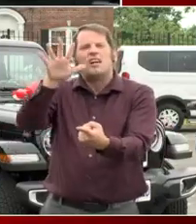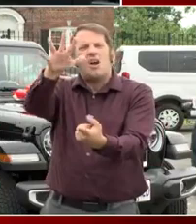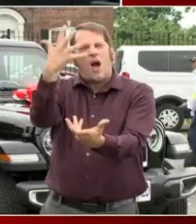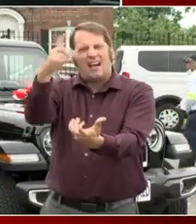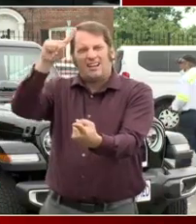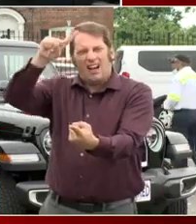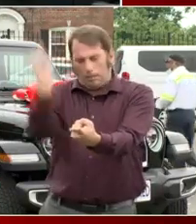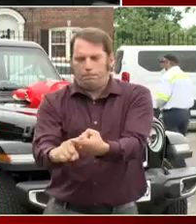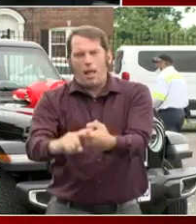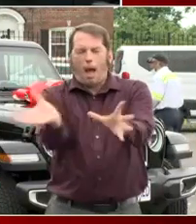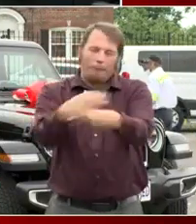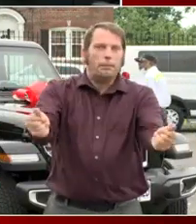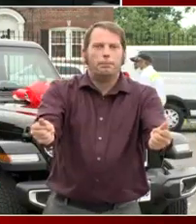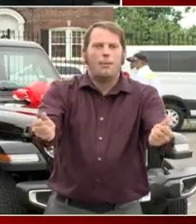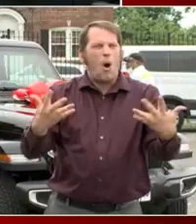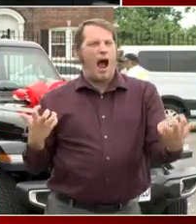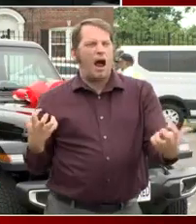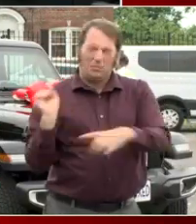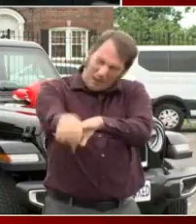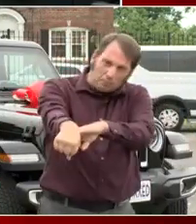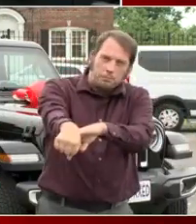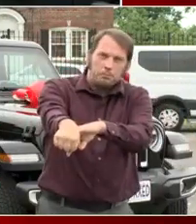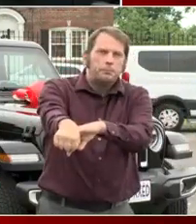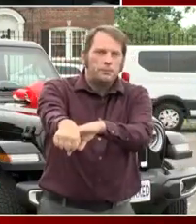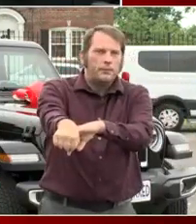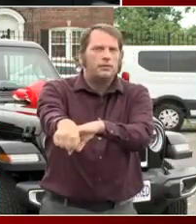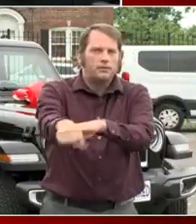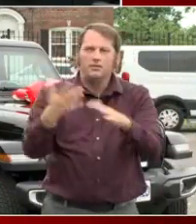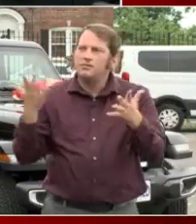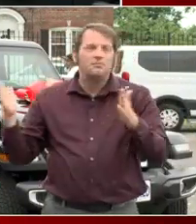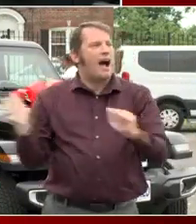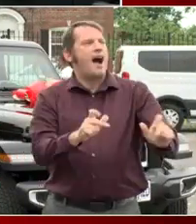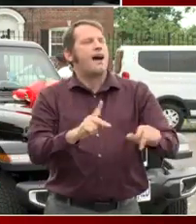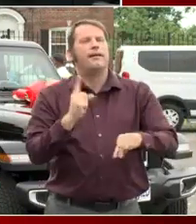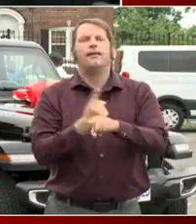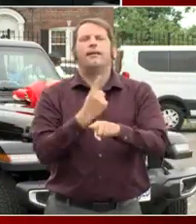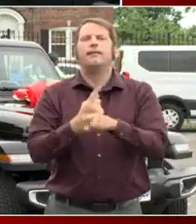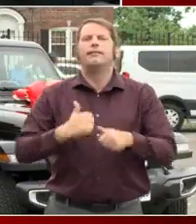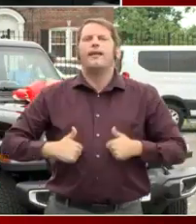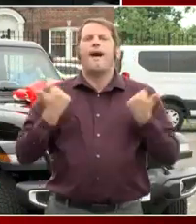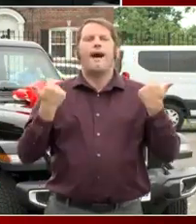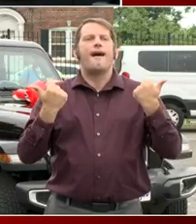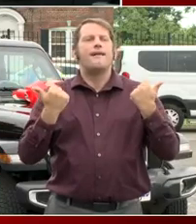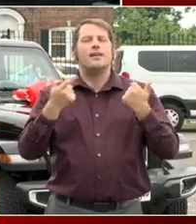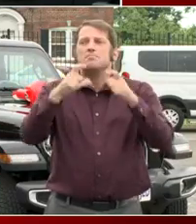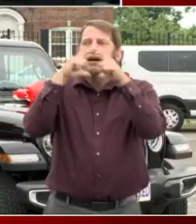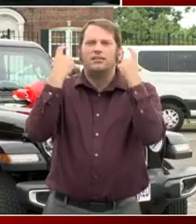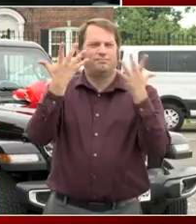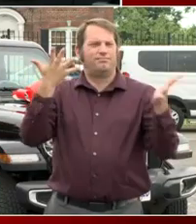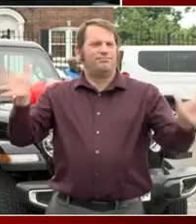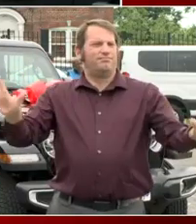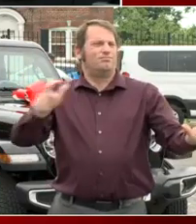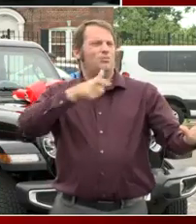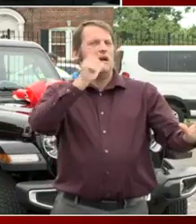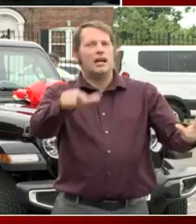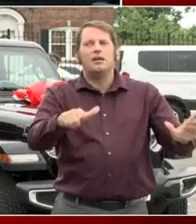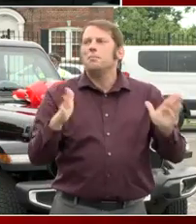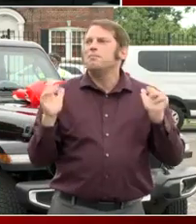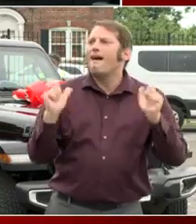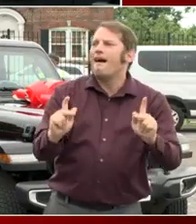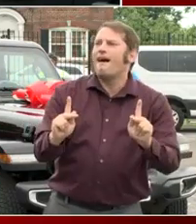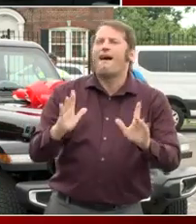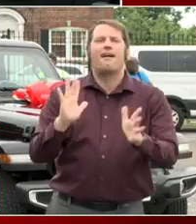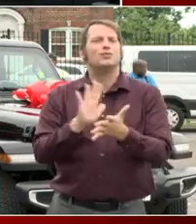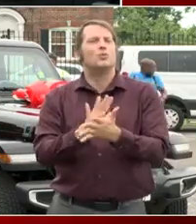to the things you like without wearing a mask, going to school, going back to your jobs, doing the things you like to